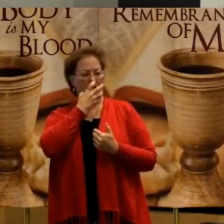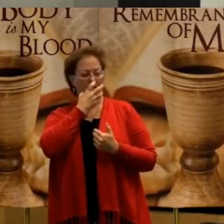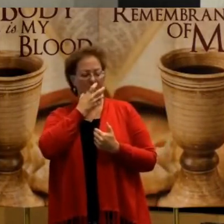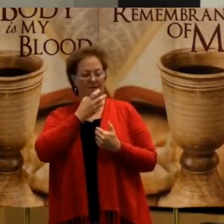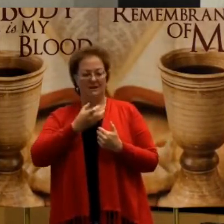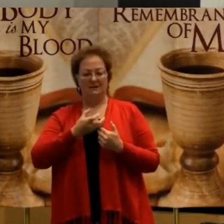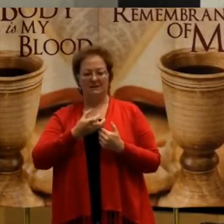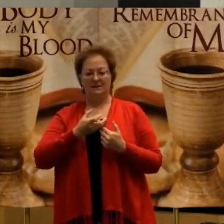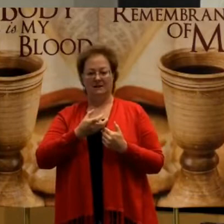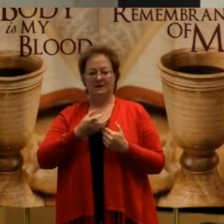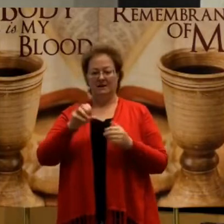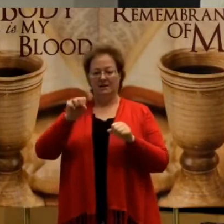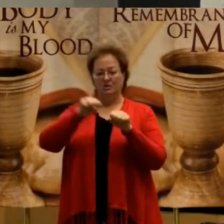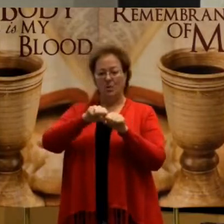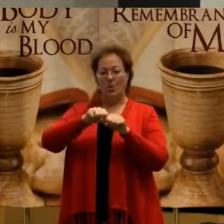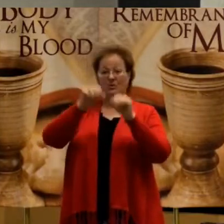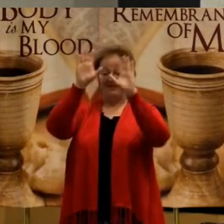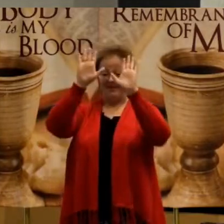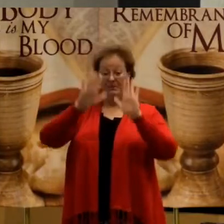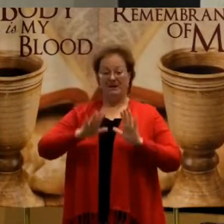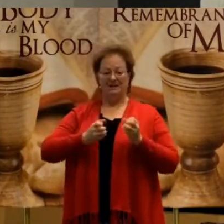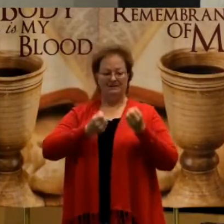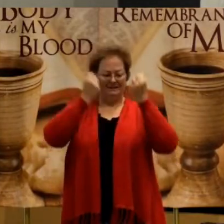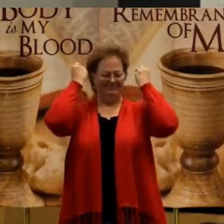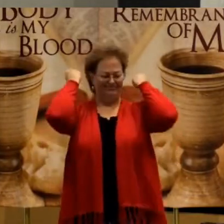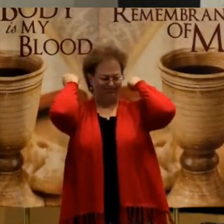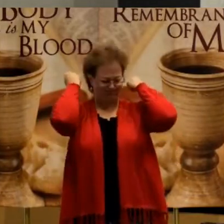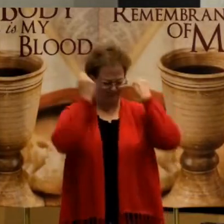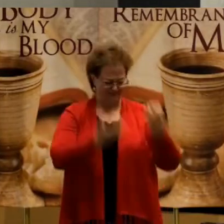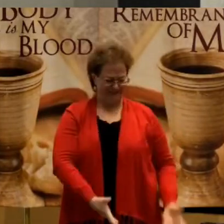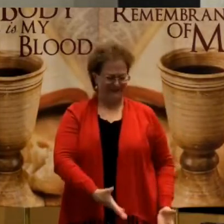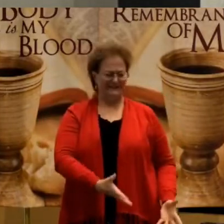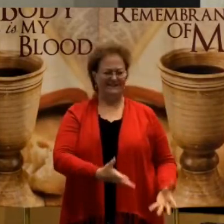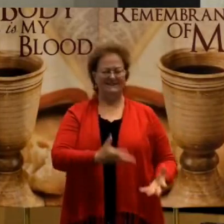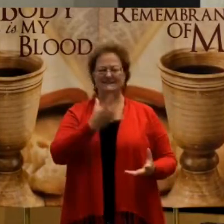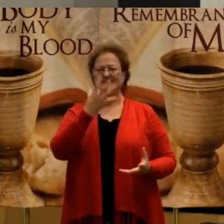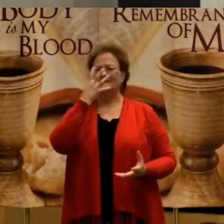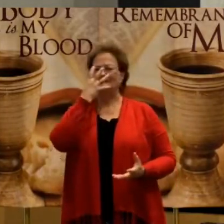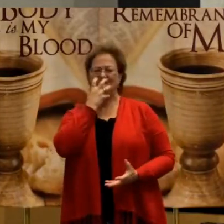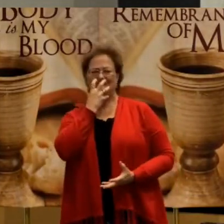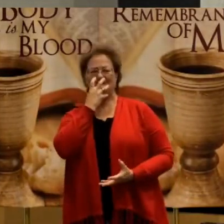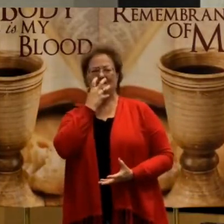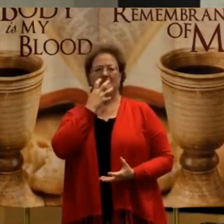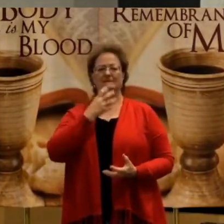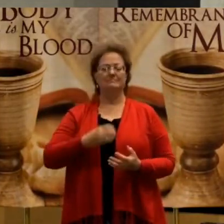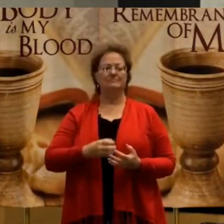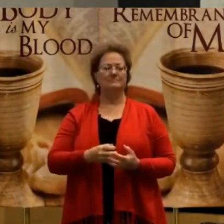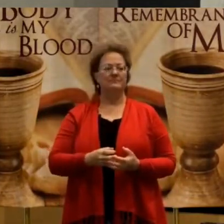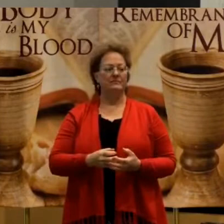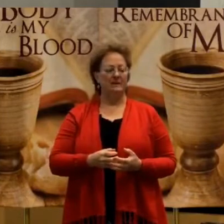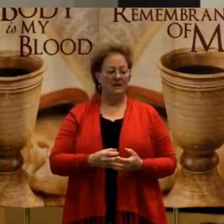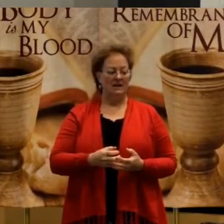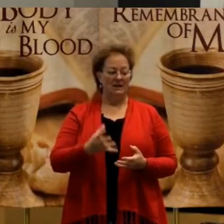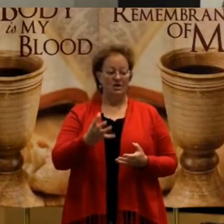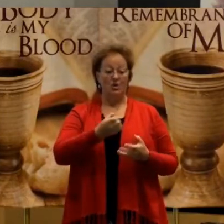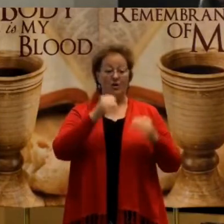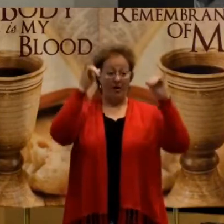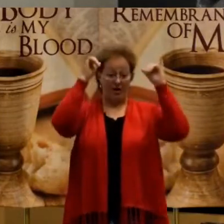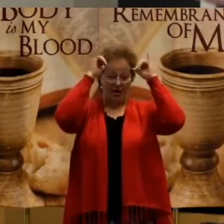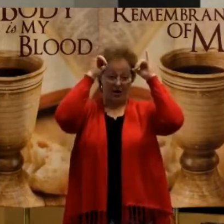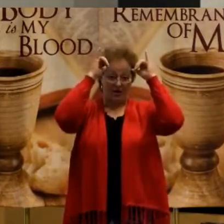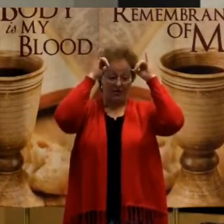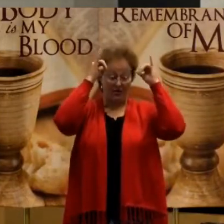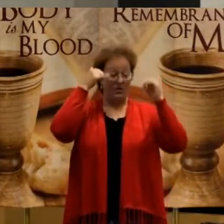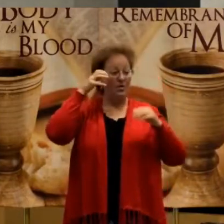tablets and he smashed them against the base of the mountain. And then he took that calf made of wood and gold